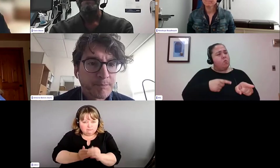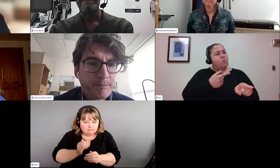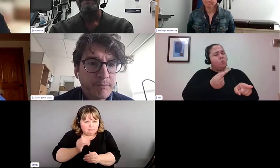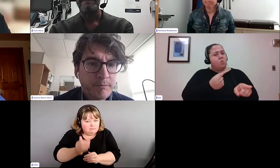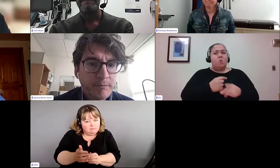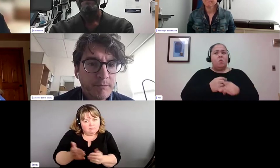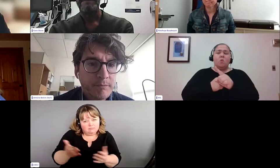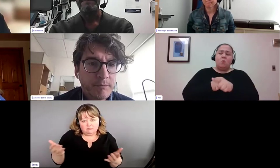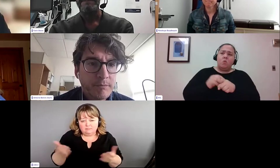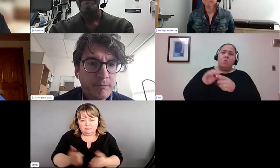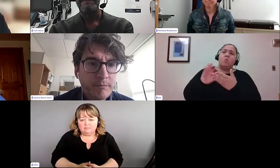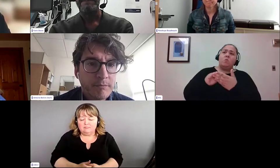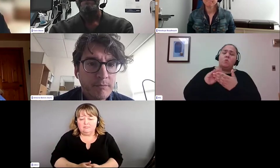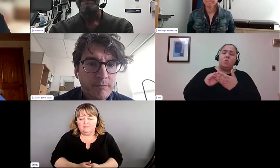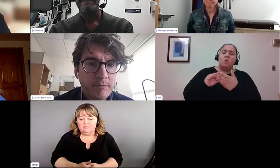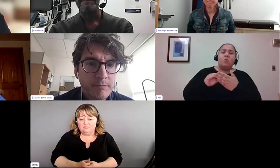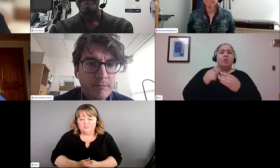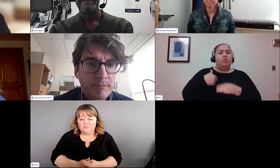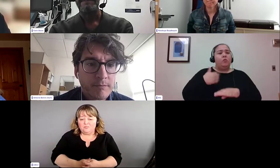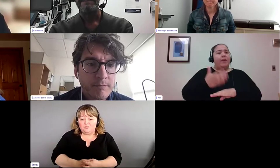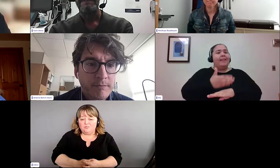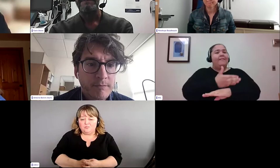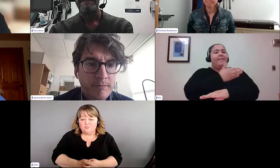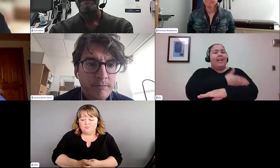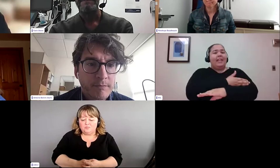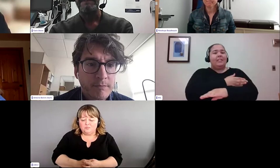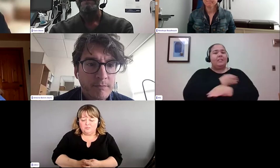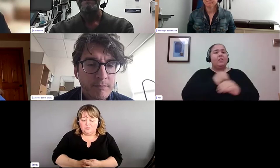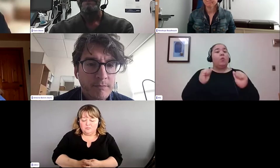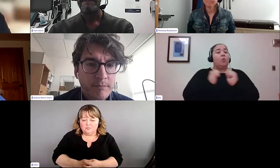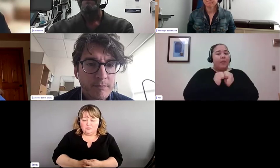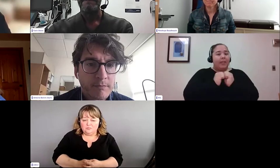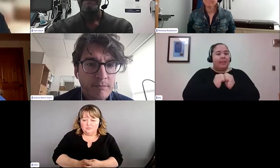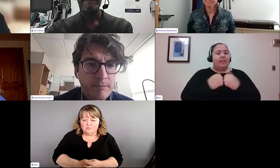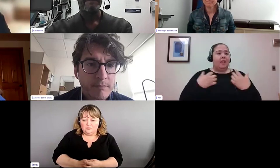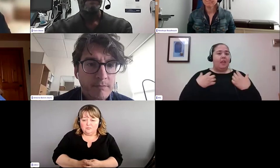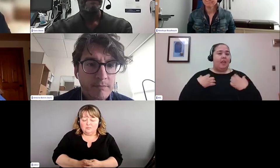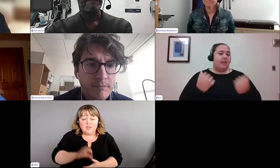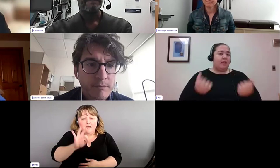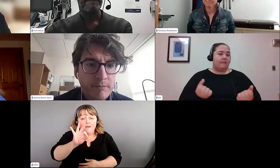to advance at the speed of confidence.